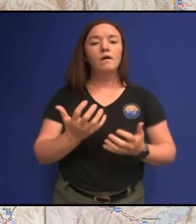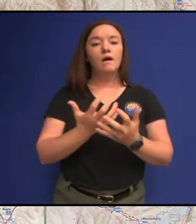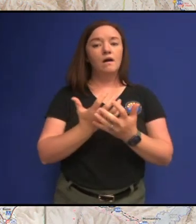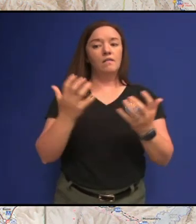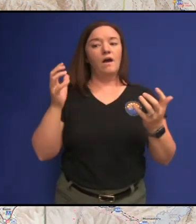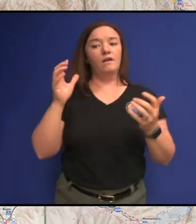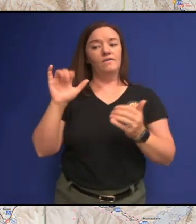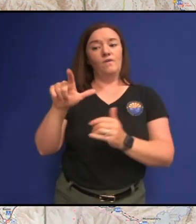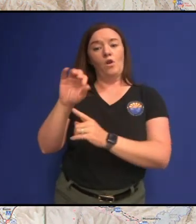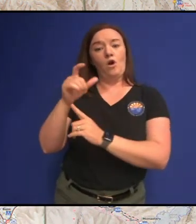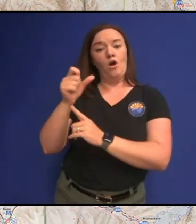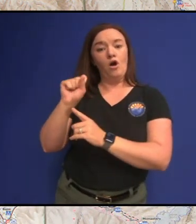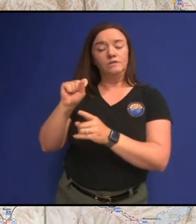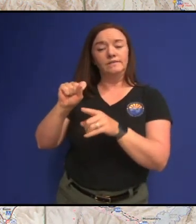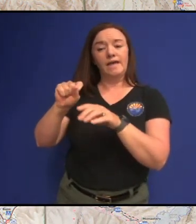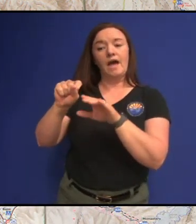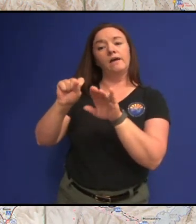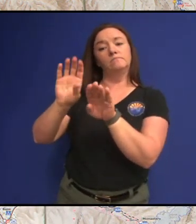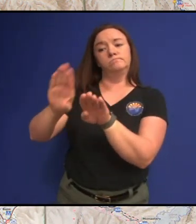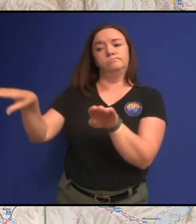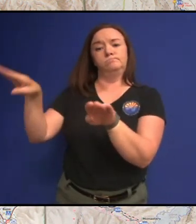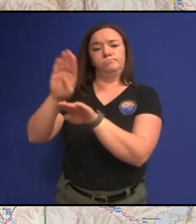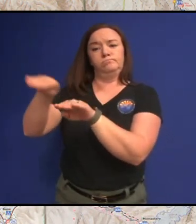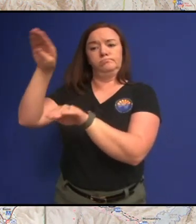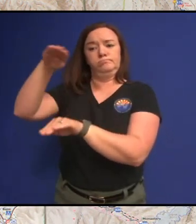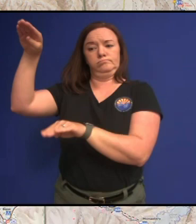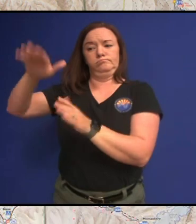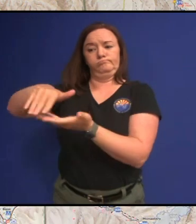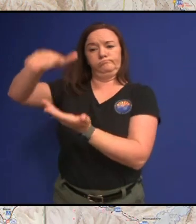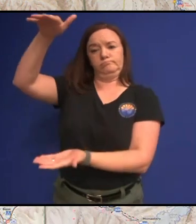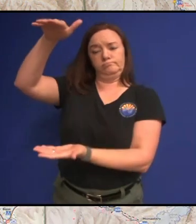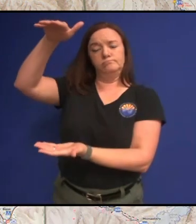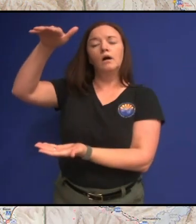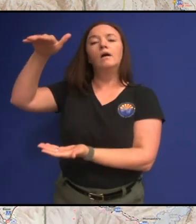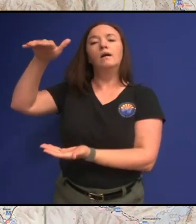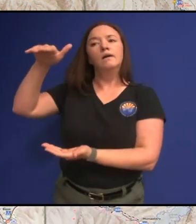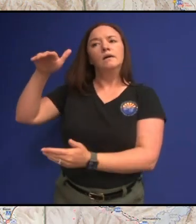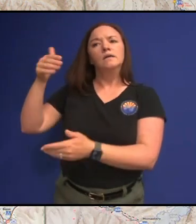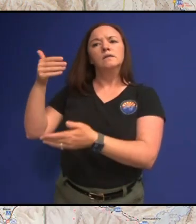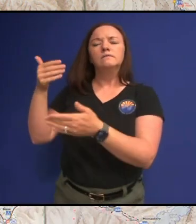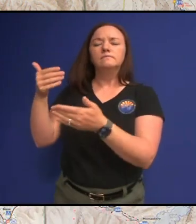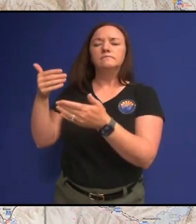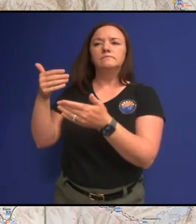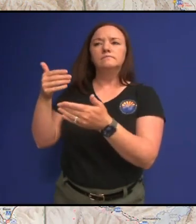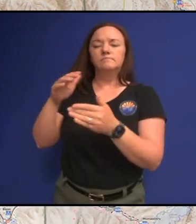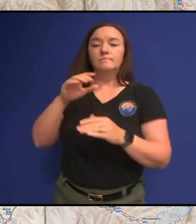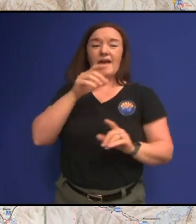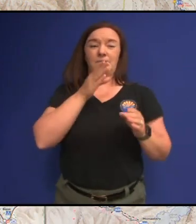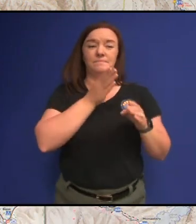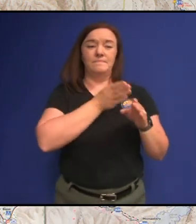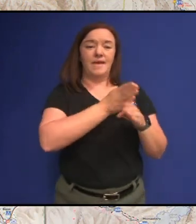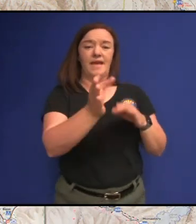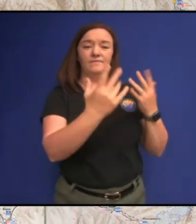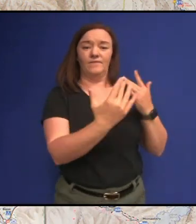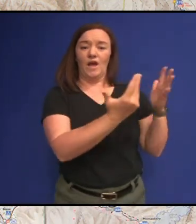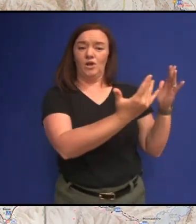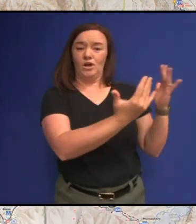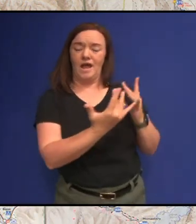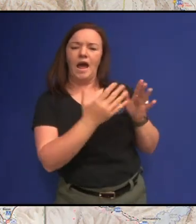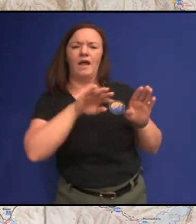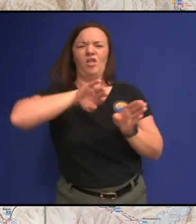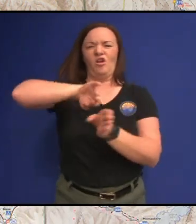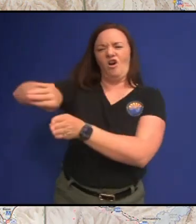the main line, closer to all-weather roads. And so over the next few days, we're going to continue to emphasize that work on the